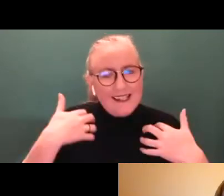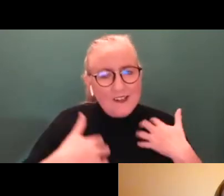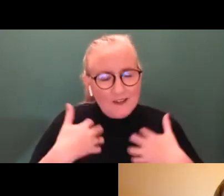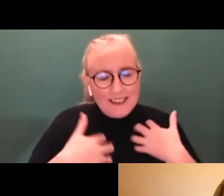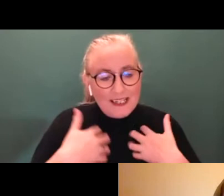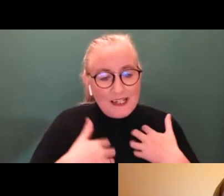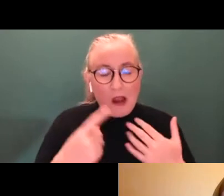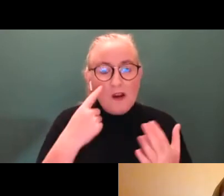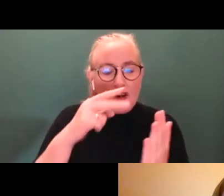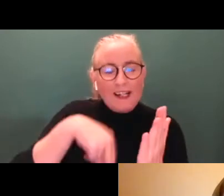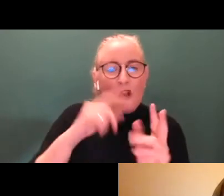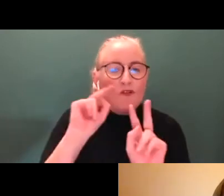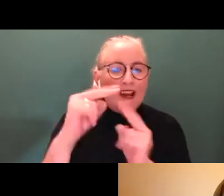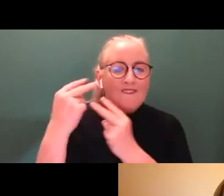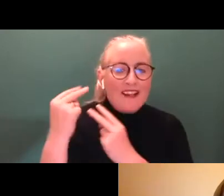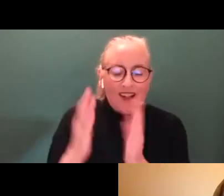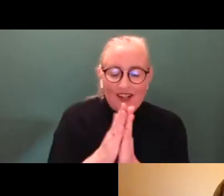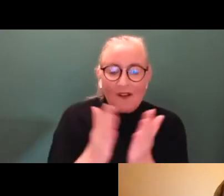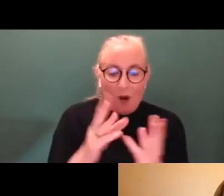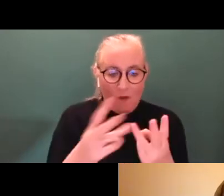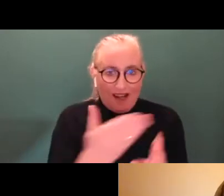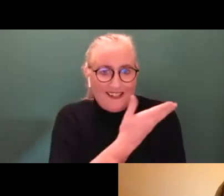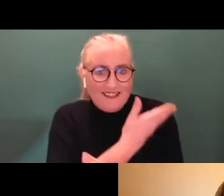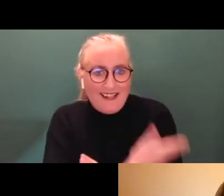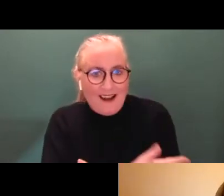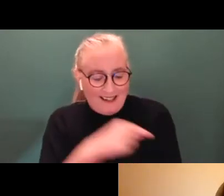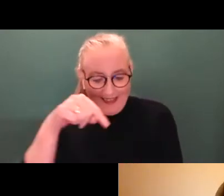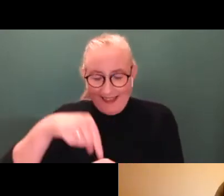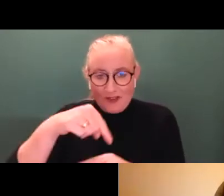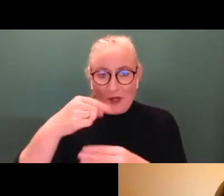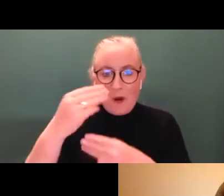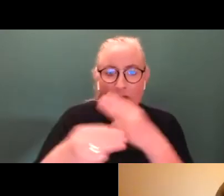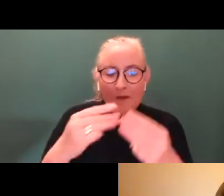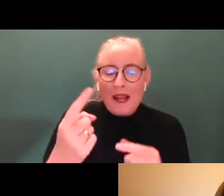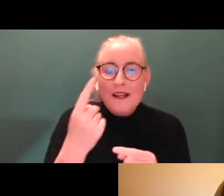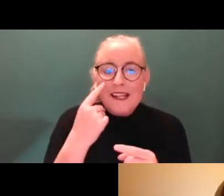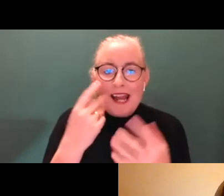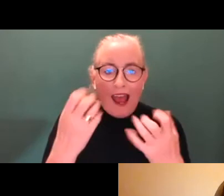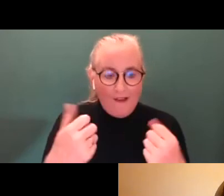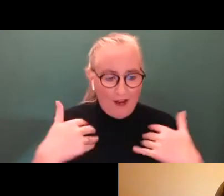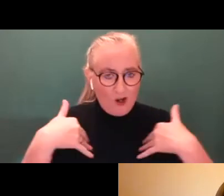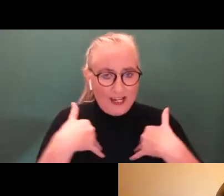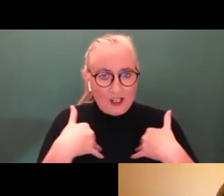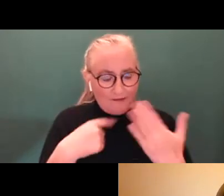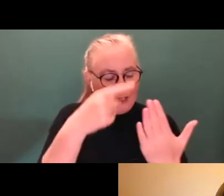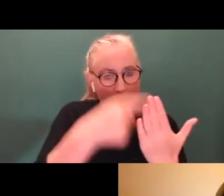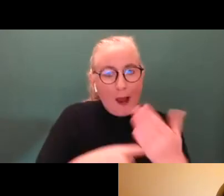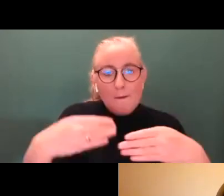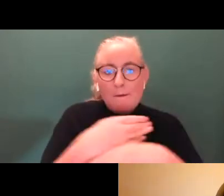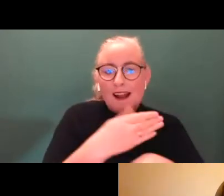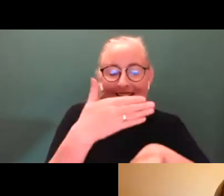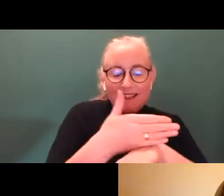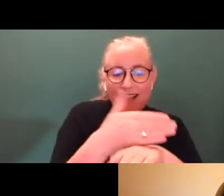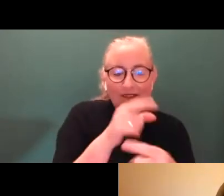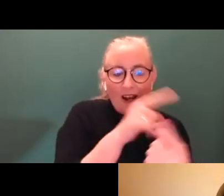read the reflective diaries at the beginning of the process and to see the concerns that were voiced by staff around